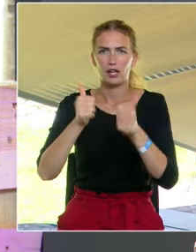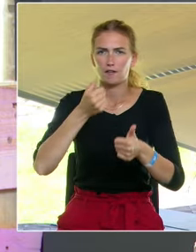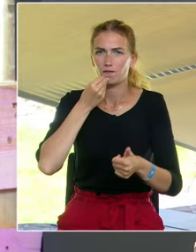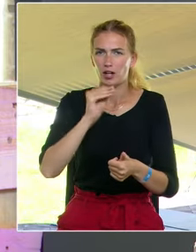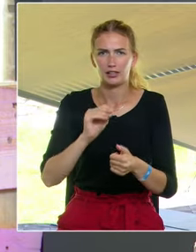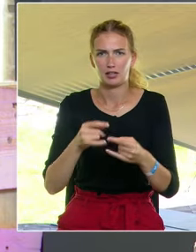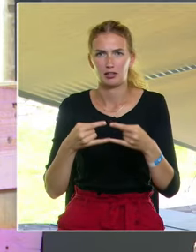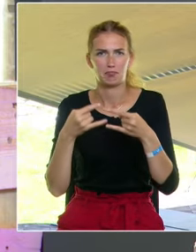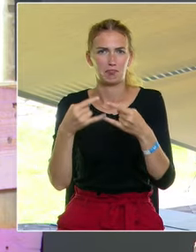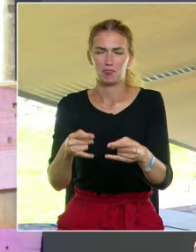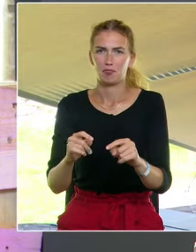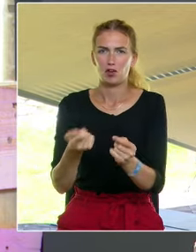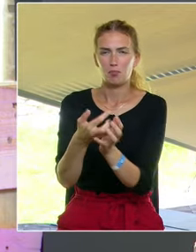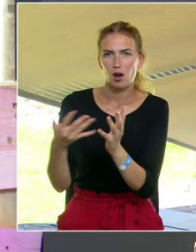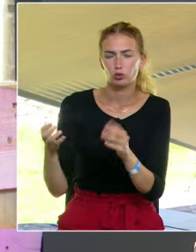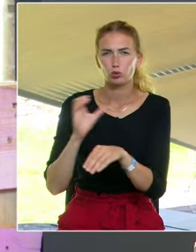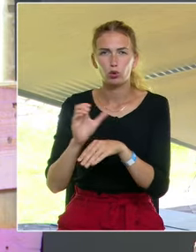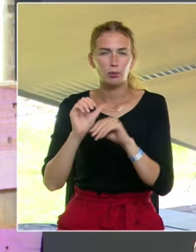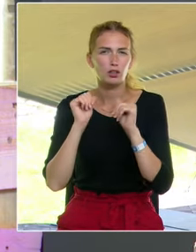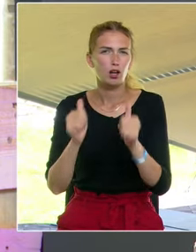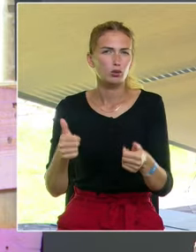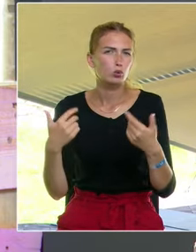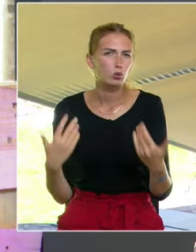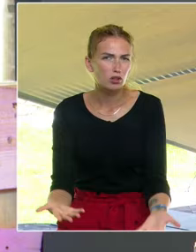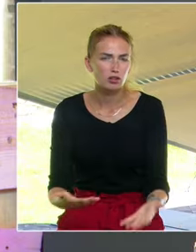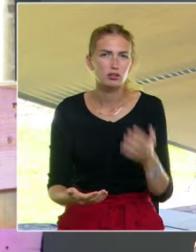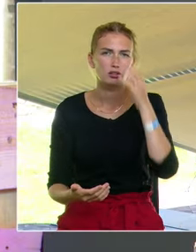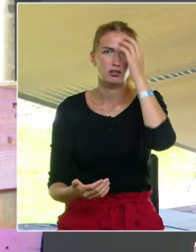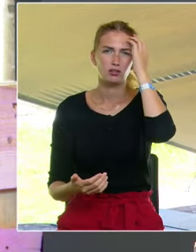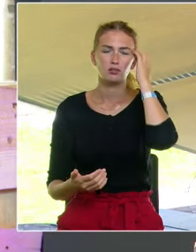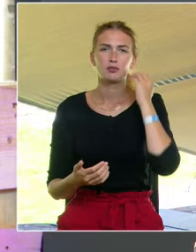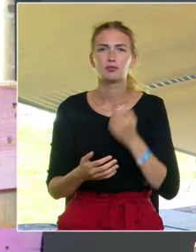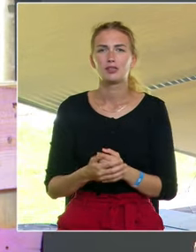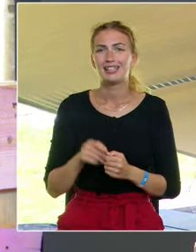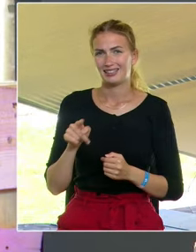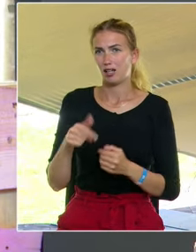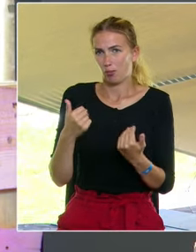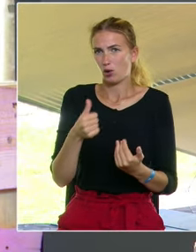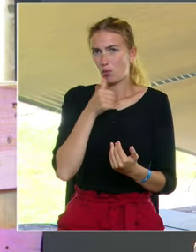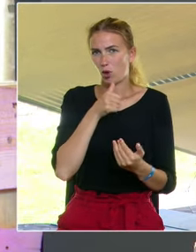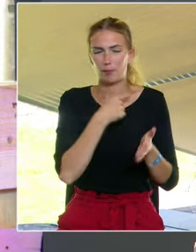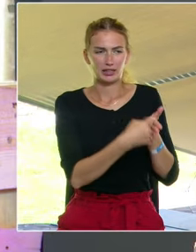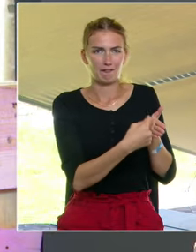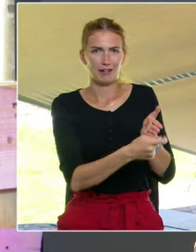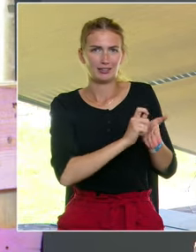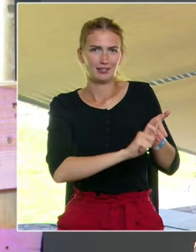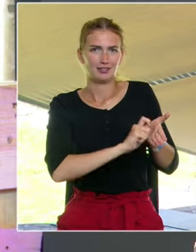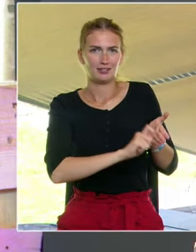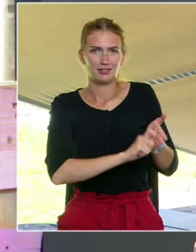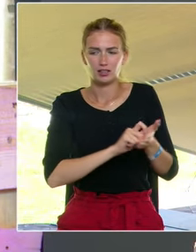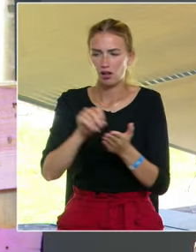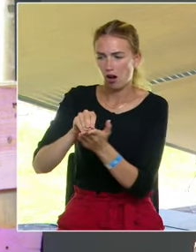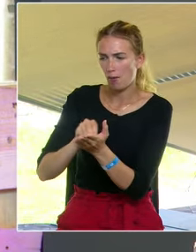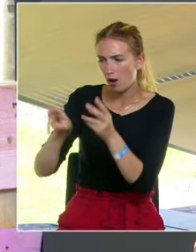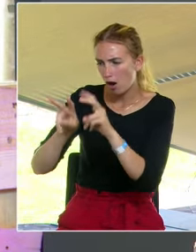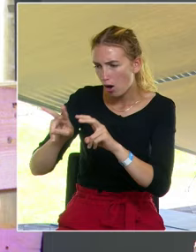content is a theoretically problematic concept anyway, but this is why we are trying to define using the big data